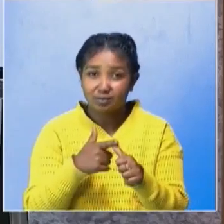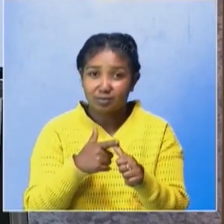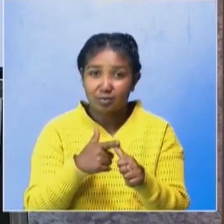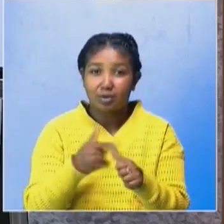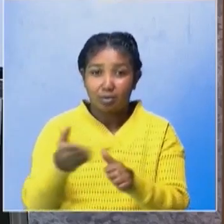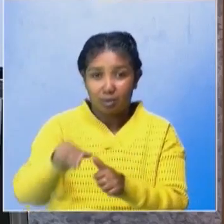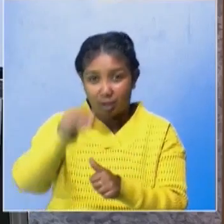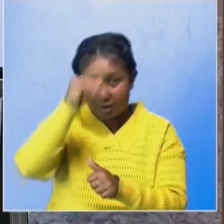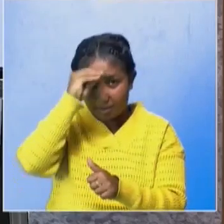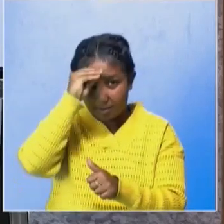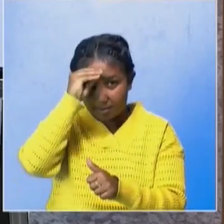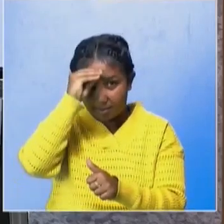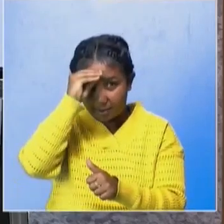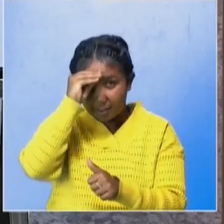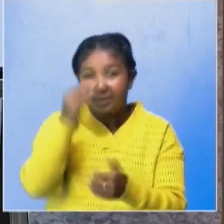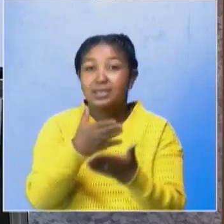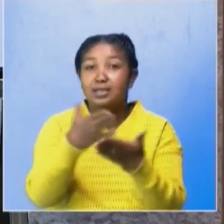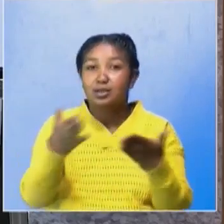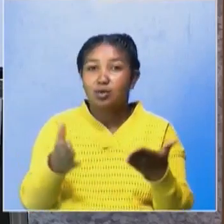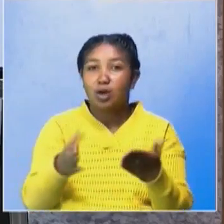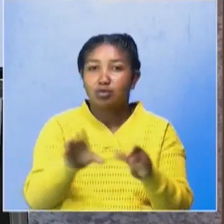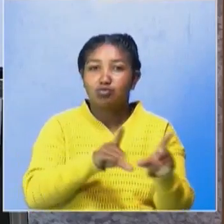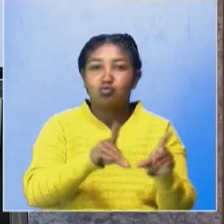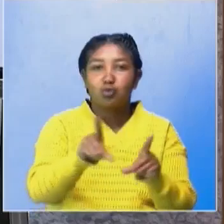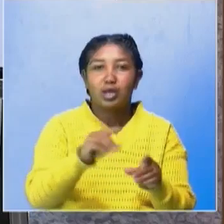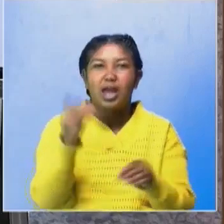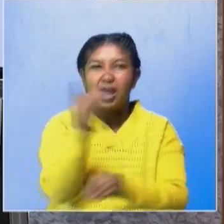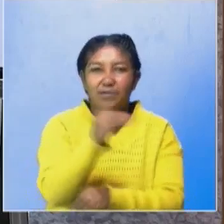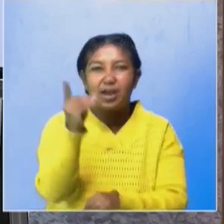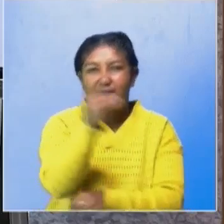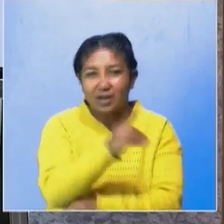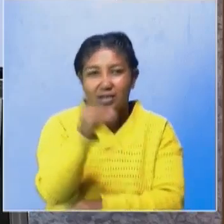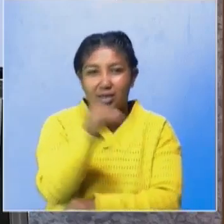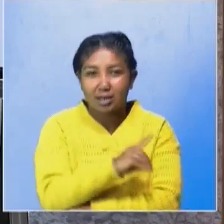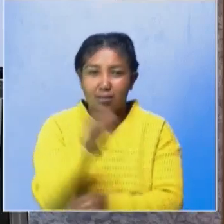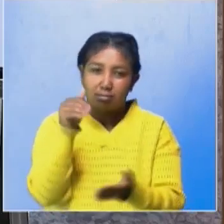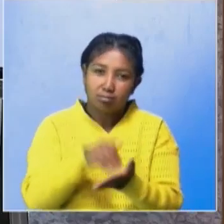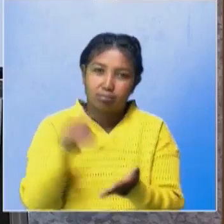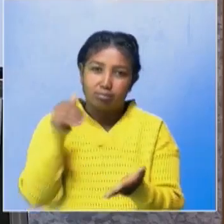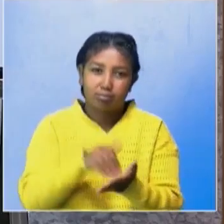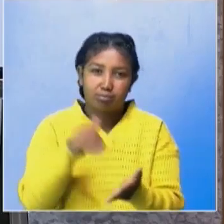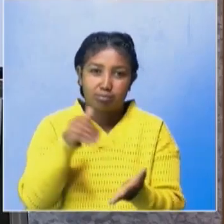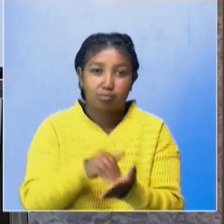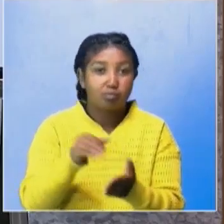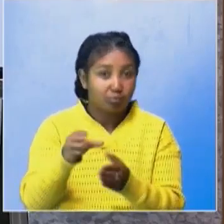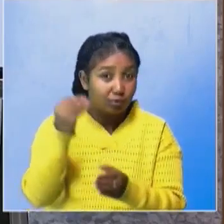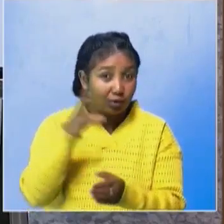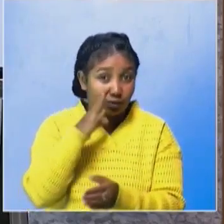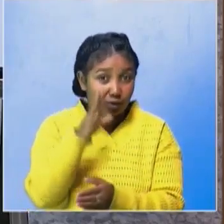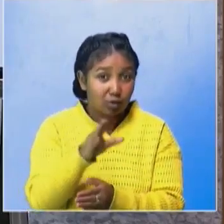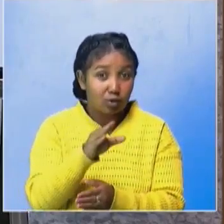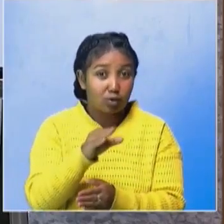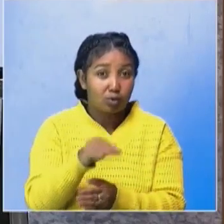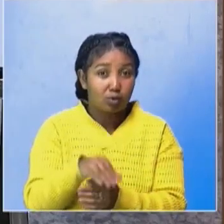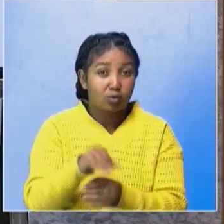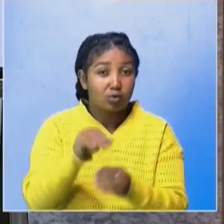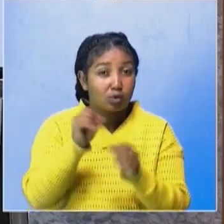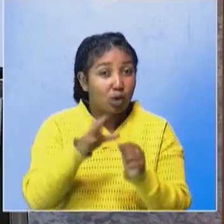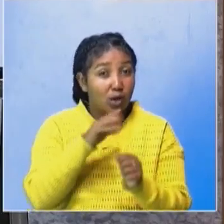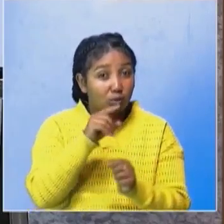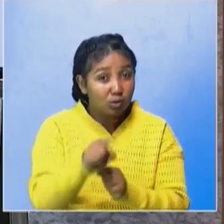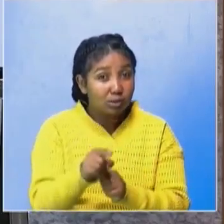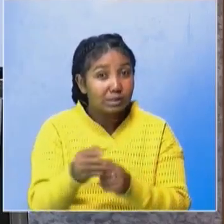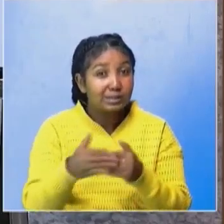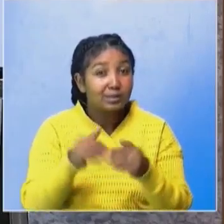saying, like the thing what you are doing is every day. The thing what you don't have to forget is you can use as